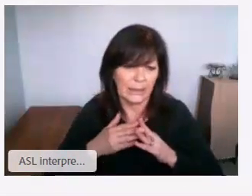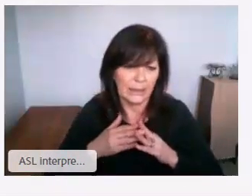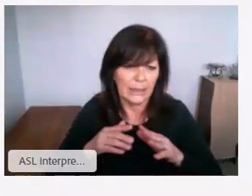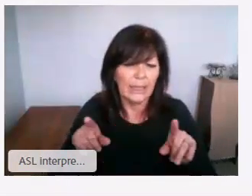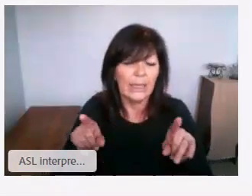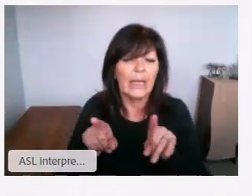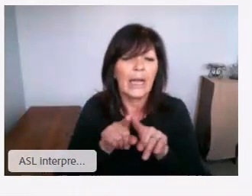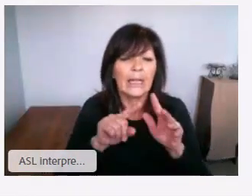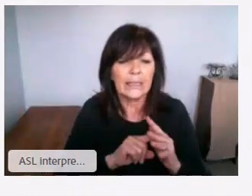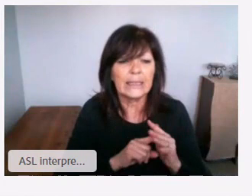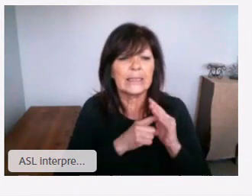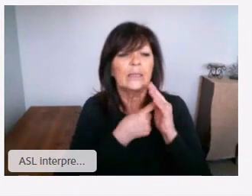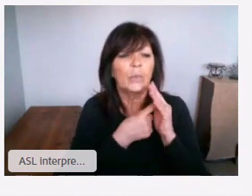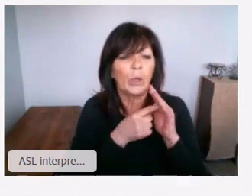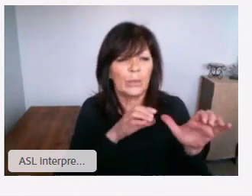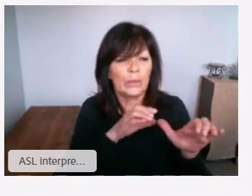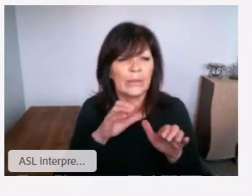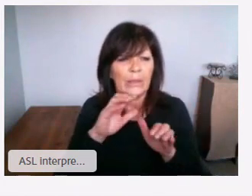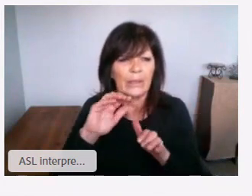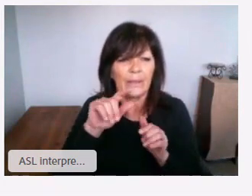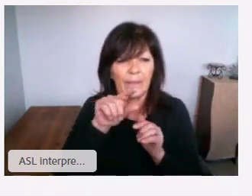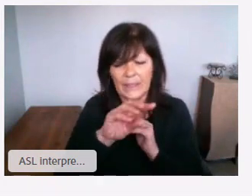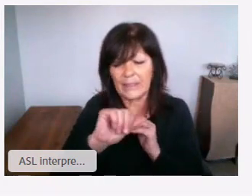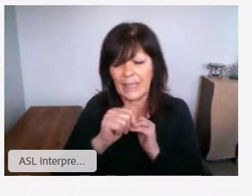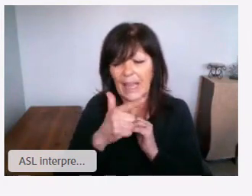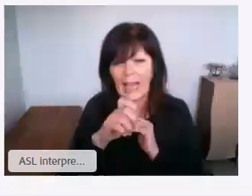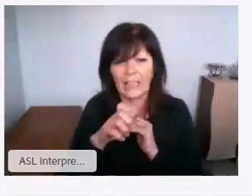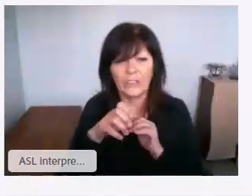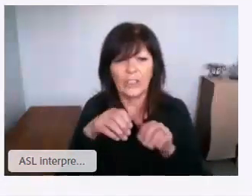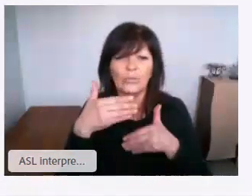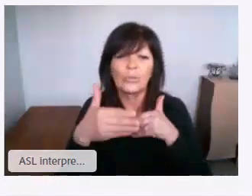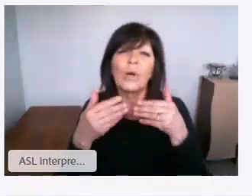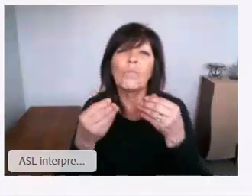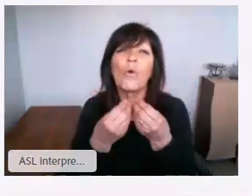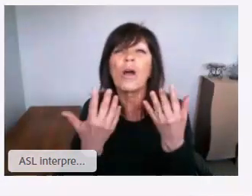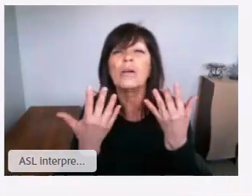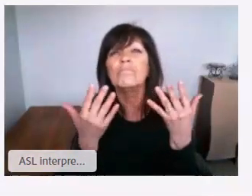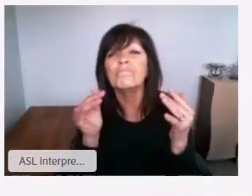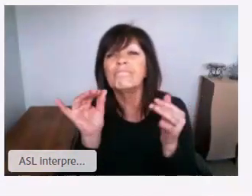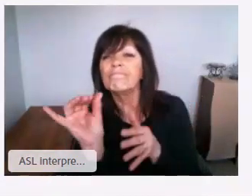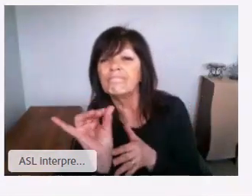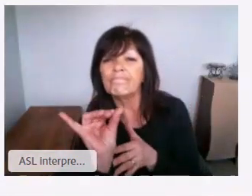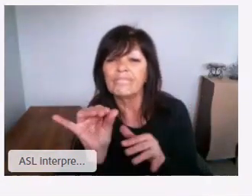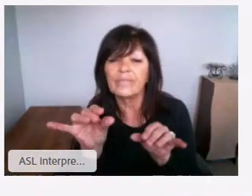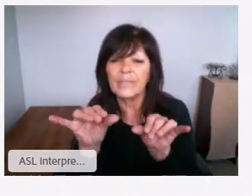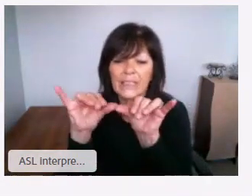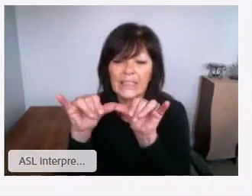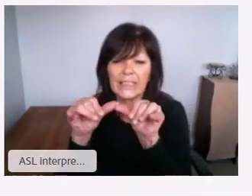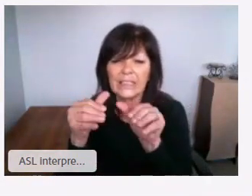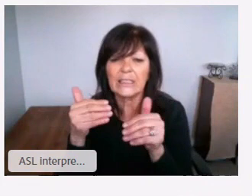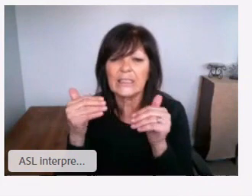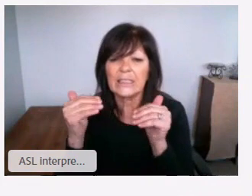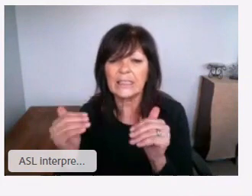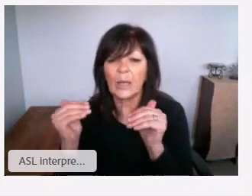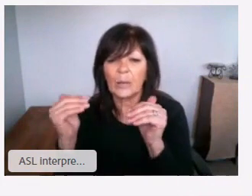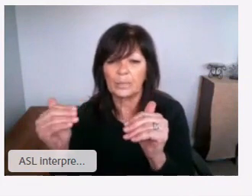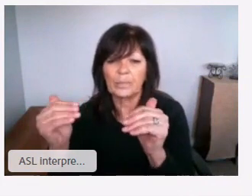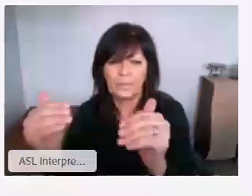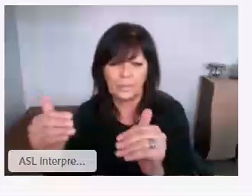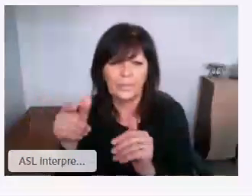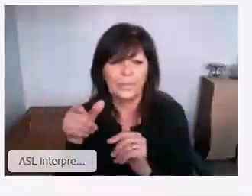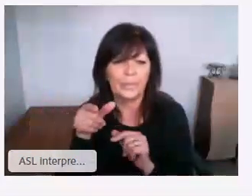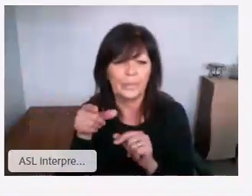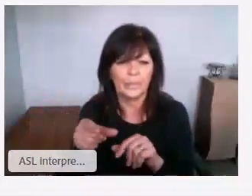deployment activity, the Agile process more closely aligns with the system engineering stages that you saw in the